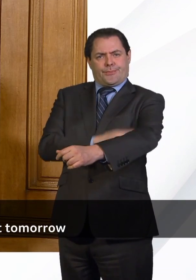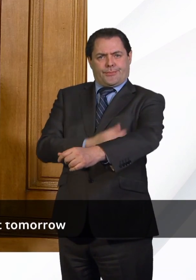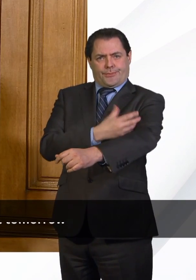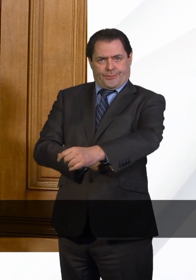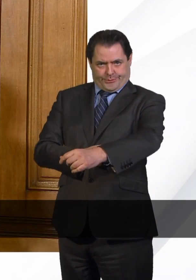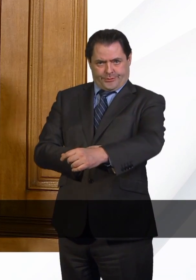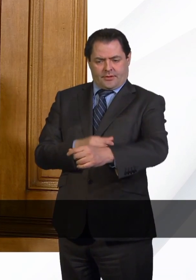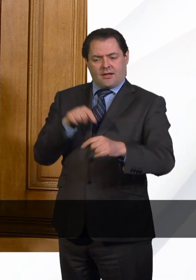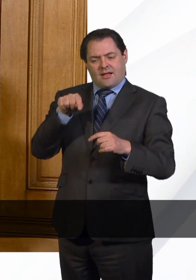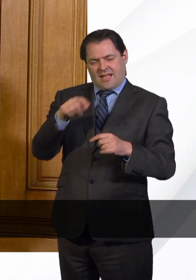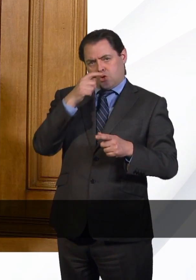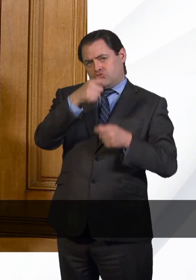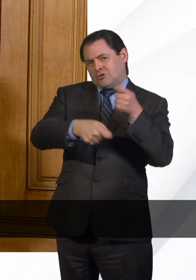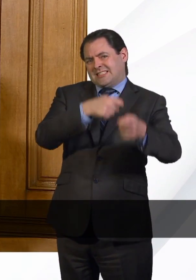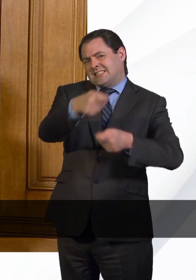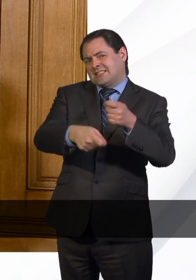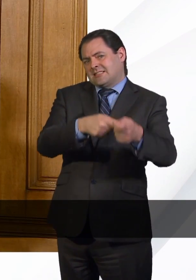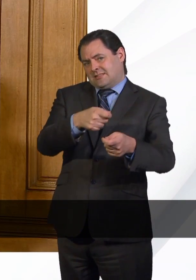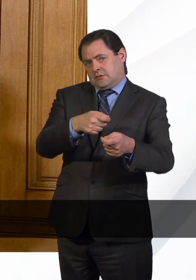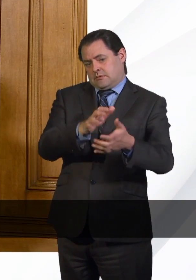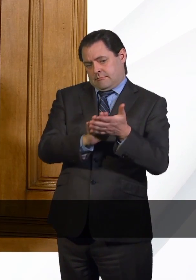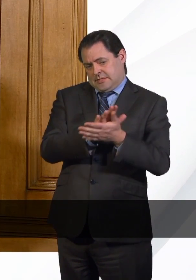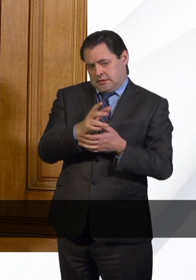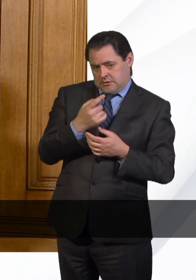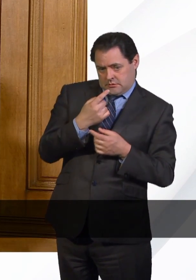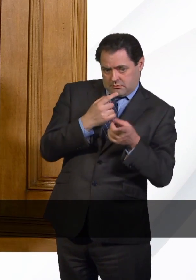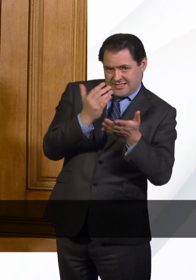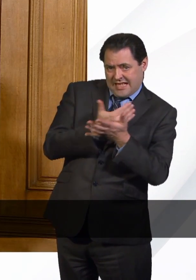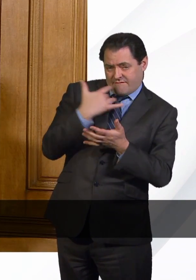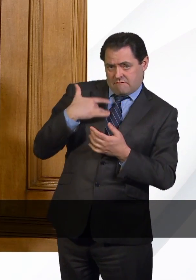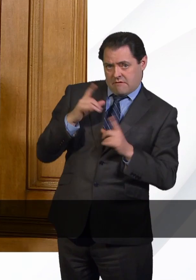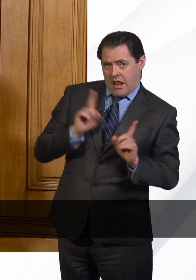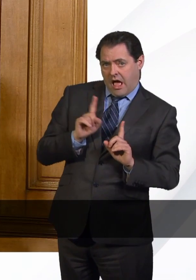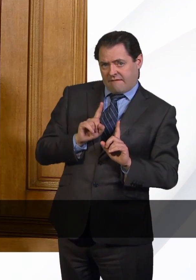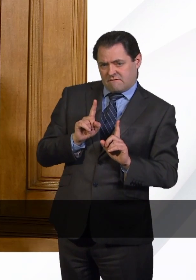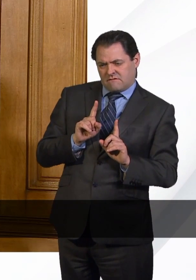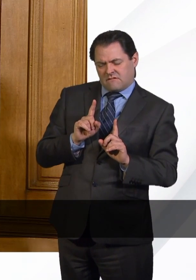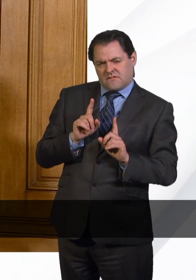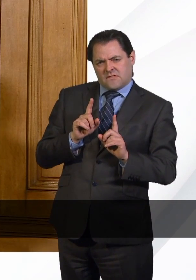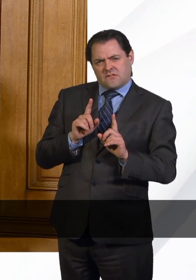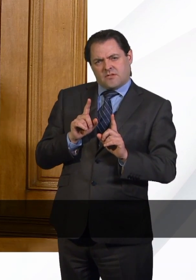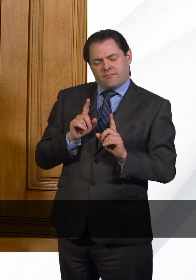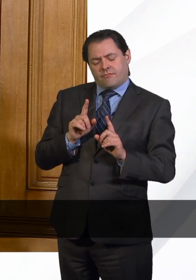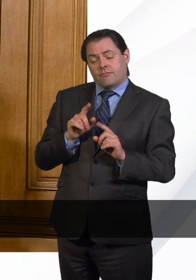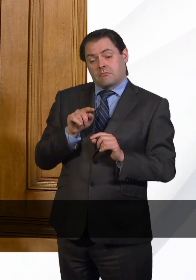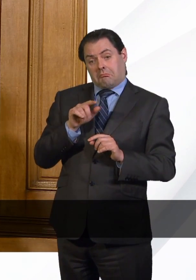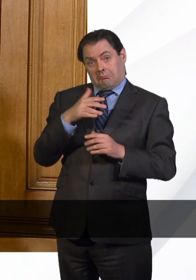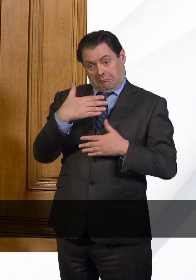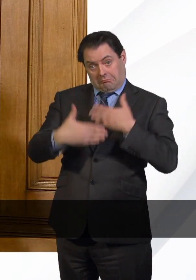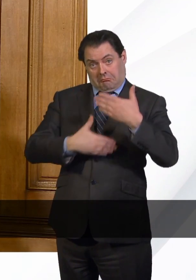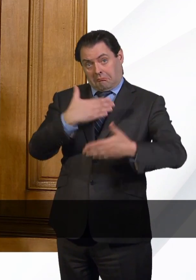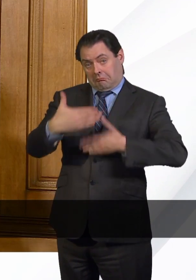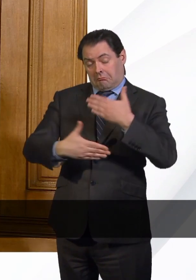future in trials to understand if it's going to work and save lives. And the good news on that is that that programme has